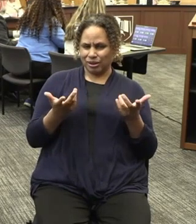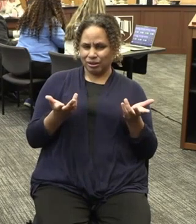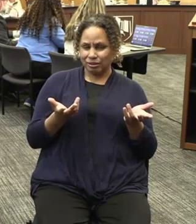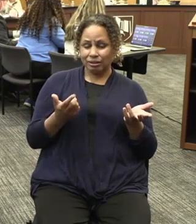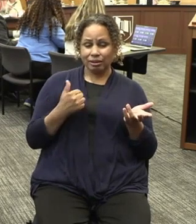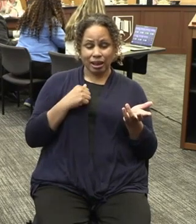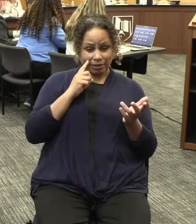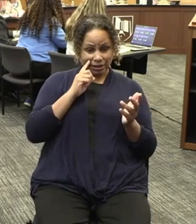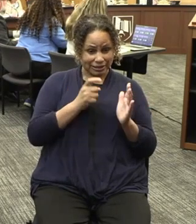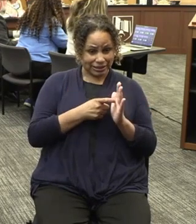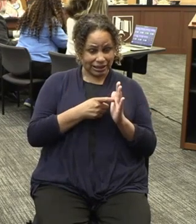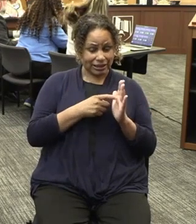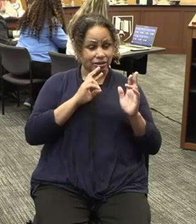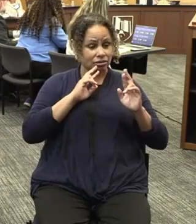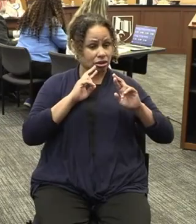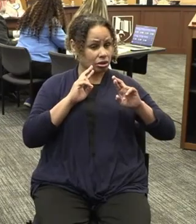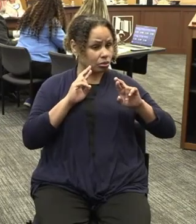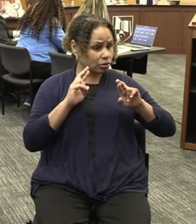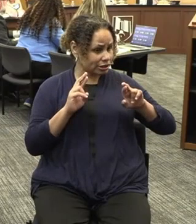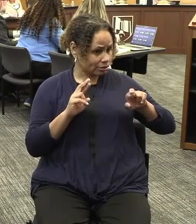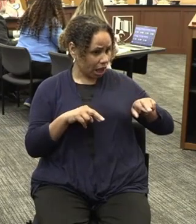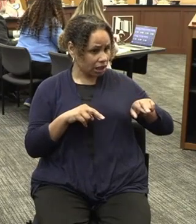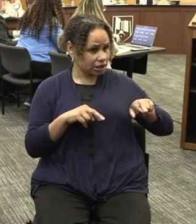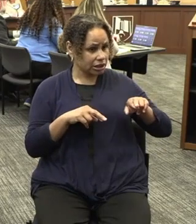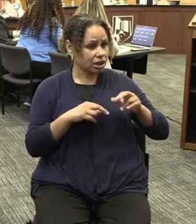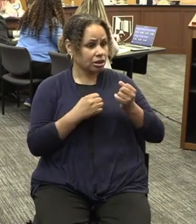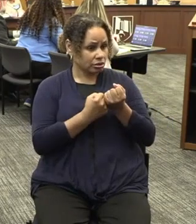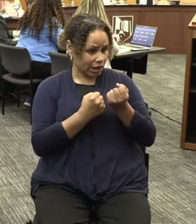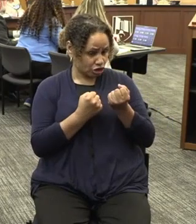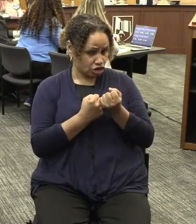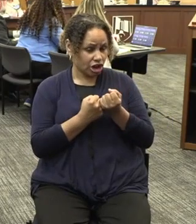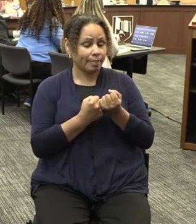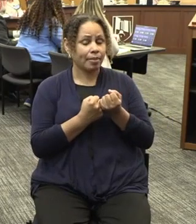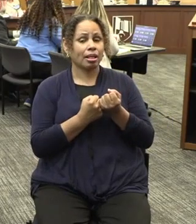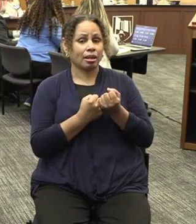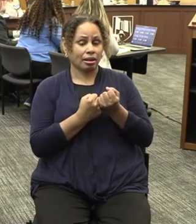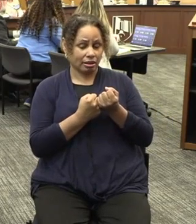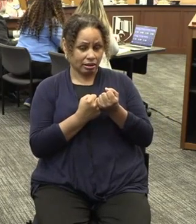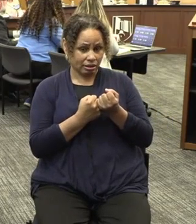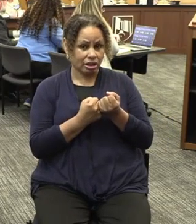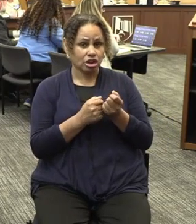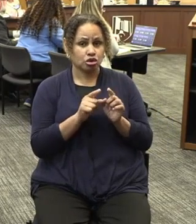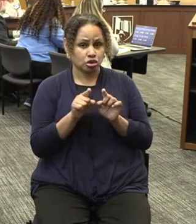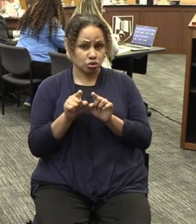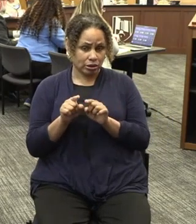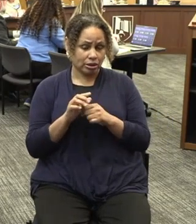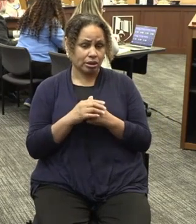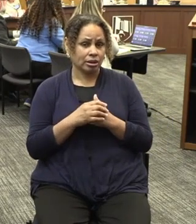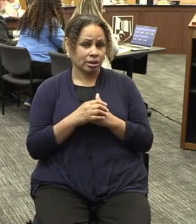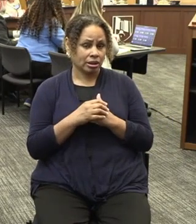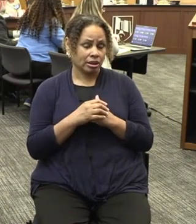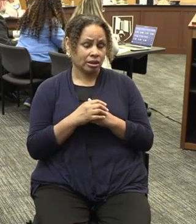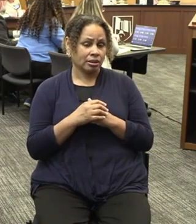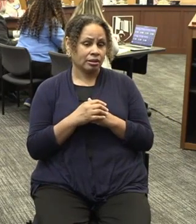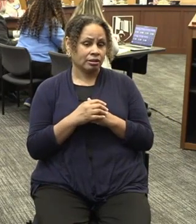I'm seeing that we're sponsoring some chamber things too.